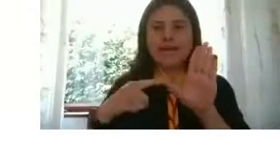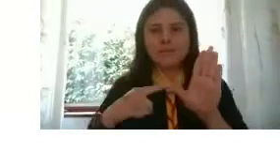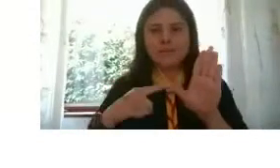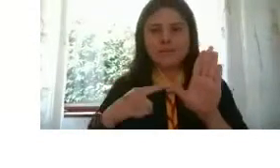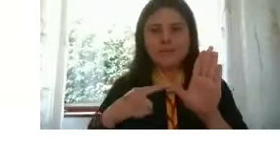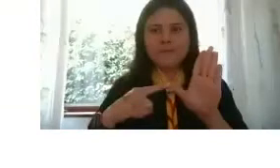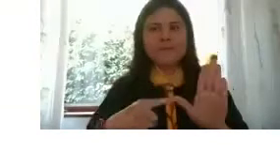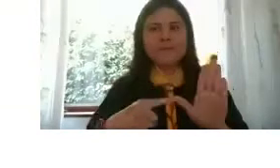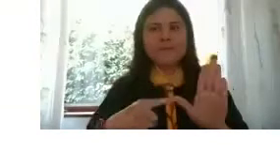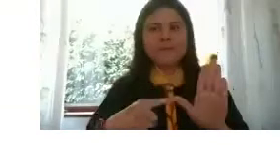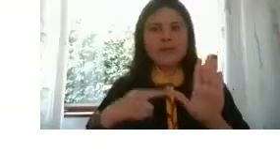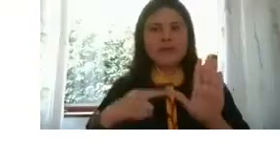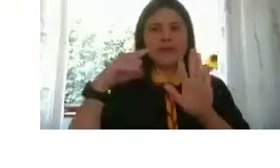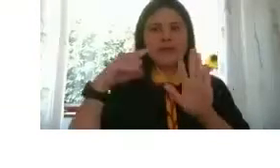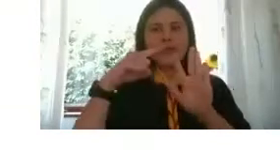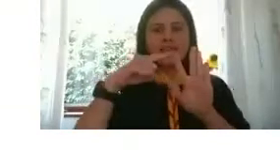it's A,